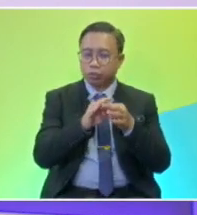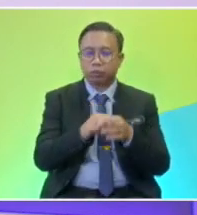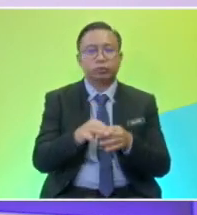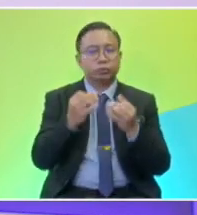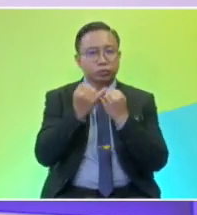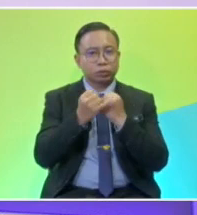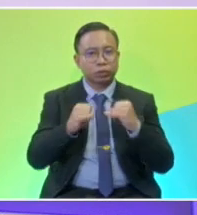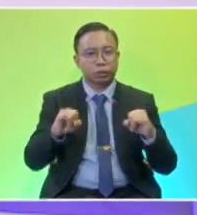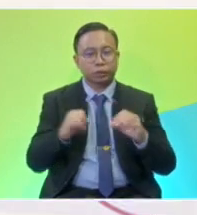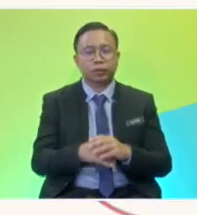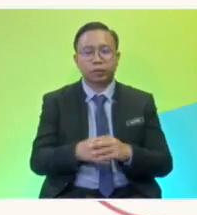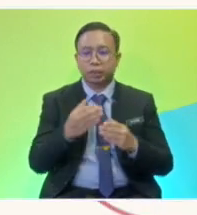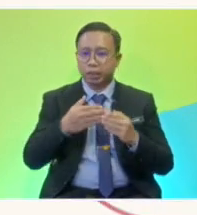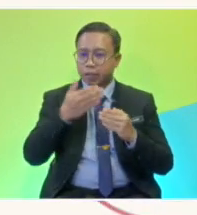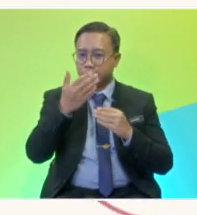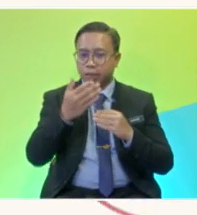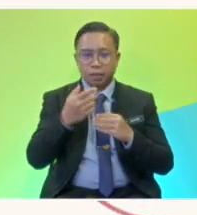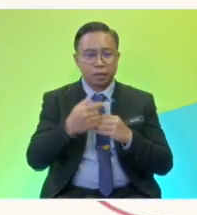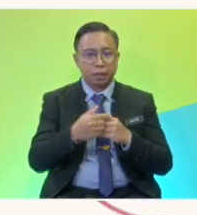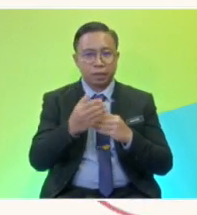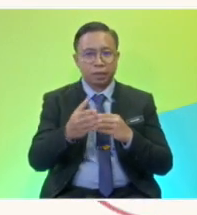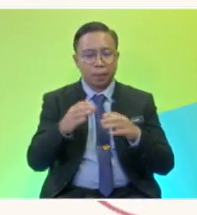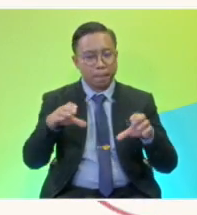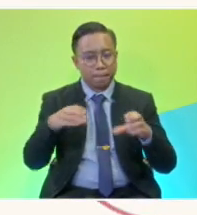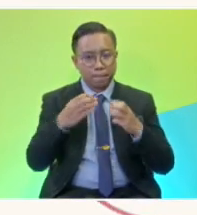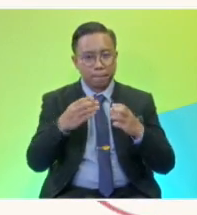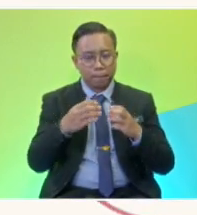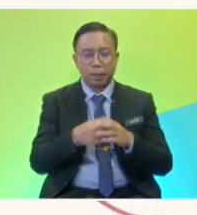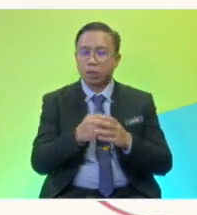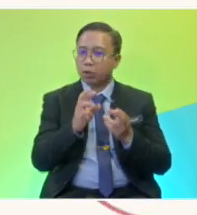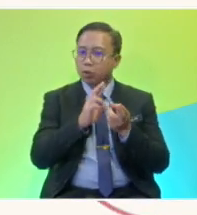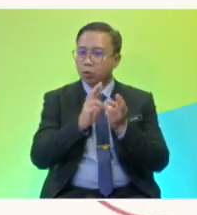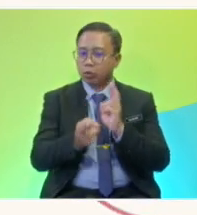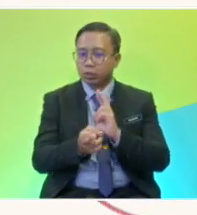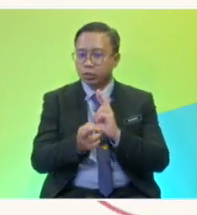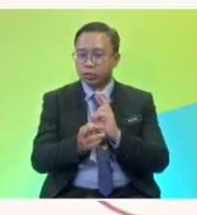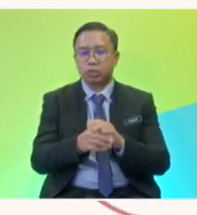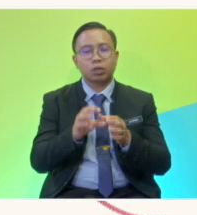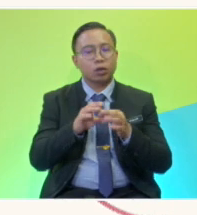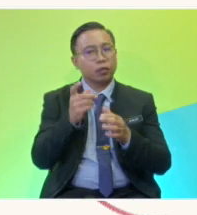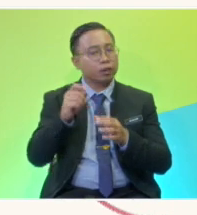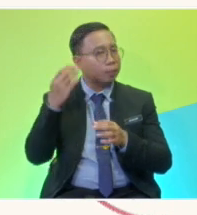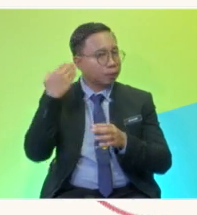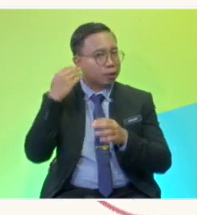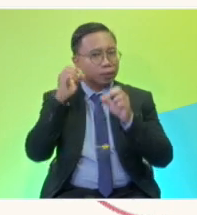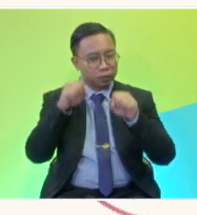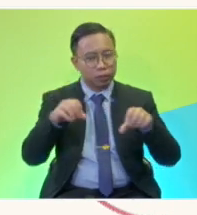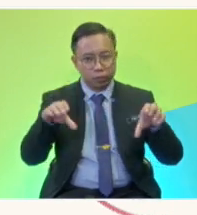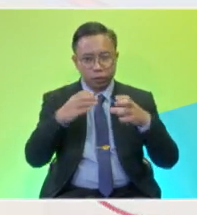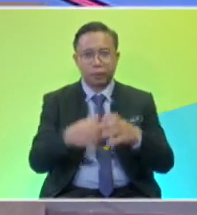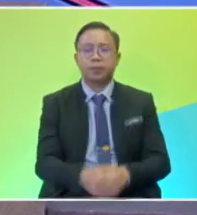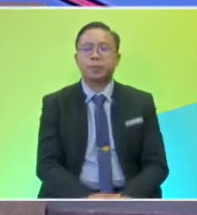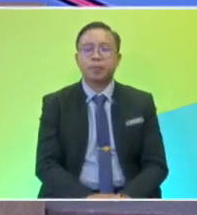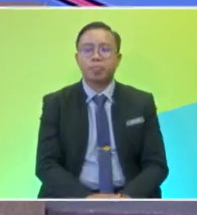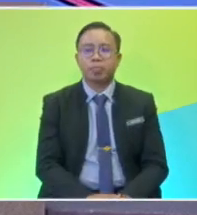here, the joint at the neck makes turning and rotation of the head possible. Can you do that? If you can